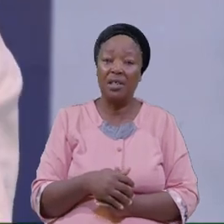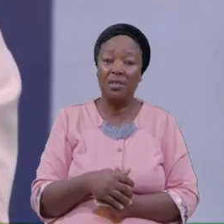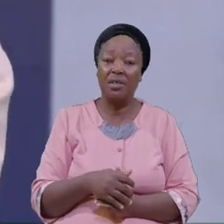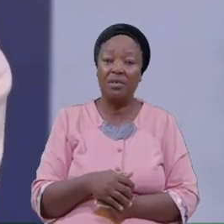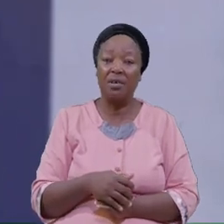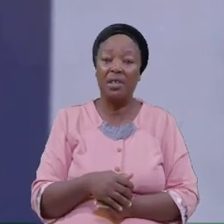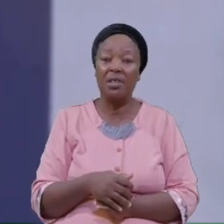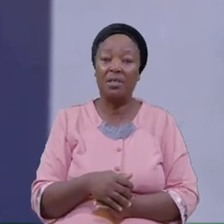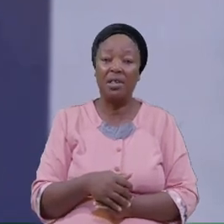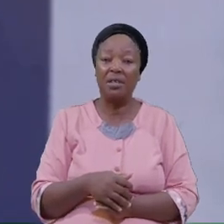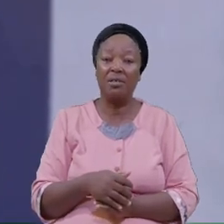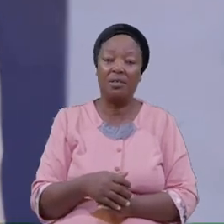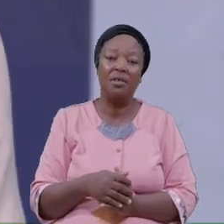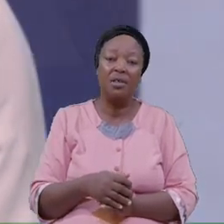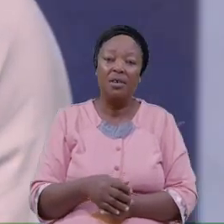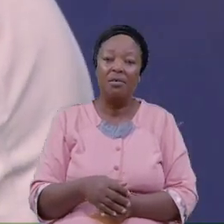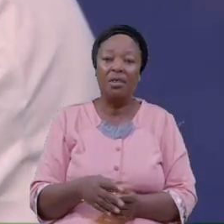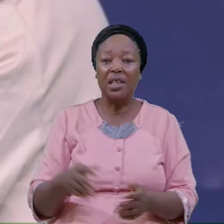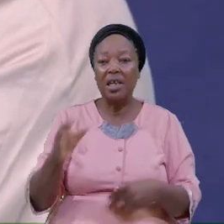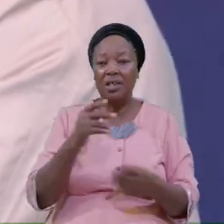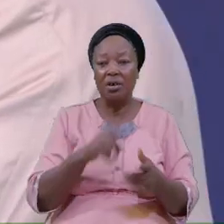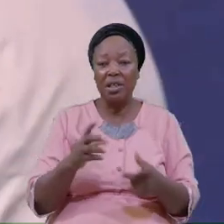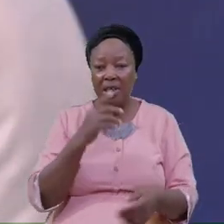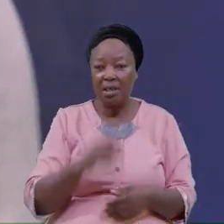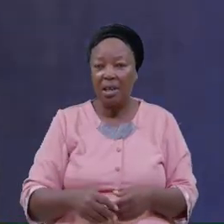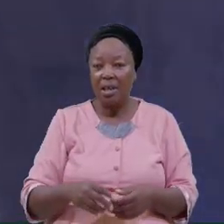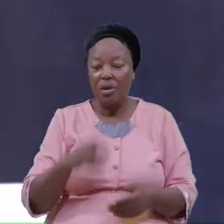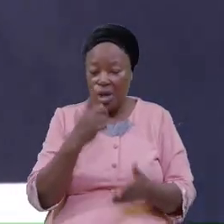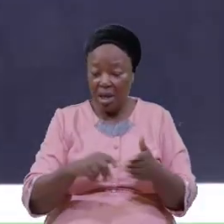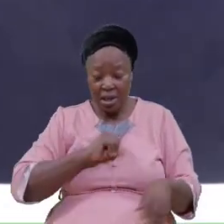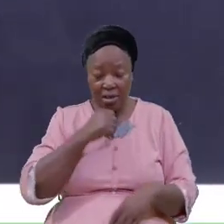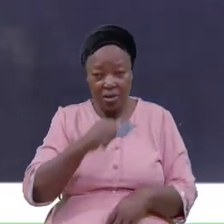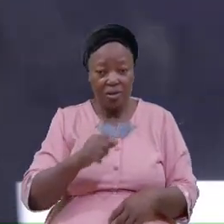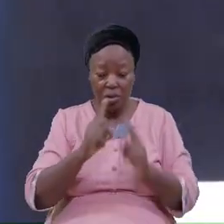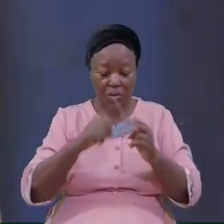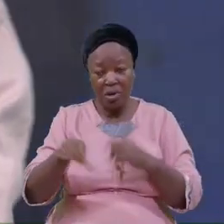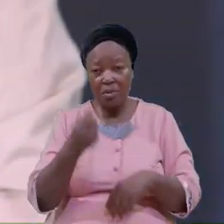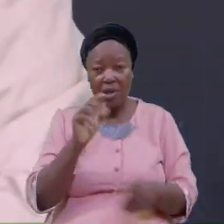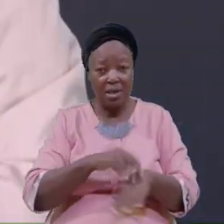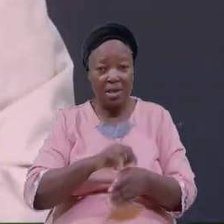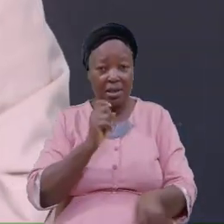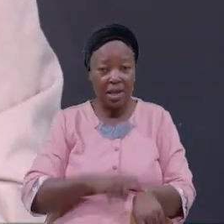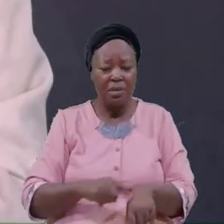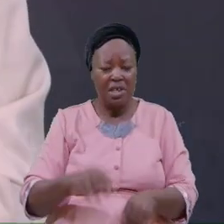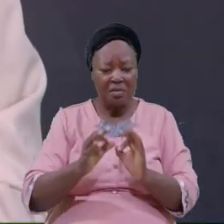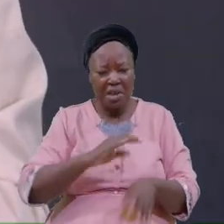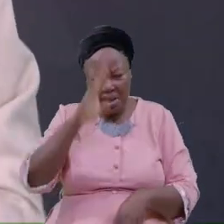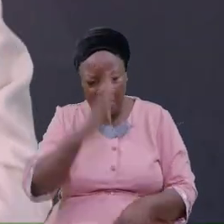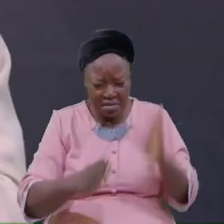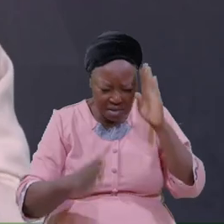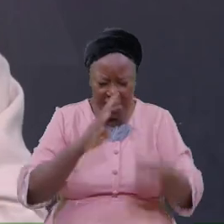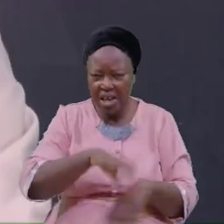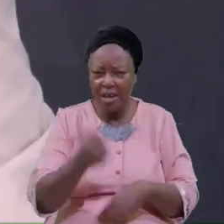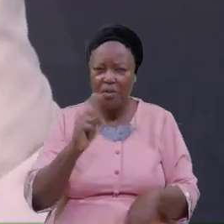qu'est-ce qui se passe? Quel était l'état de ta vie spirituelle? Je ne pouvais rien faire de mauvais en son temps. If I greeted them and they did